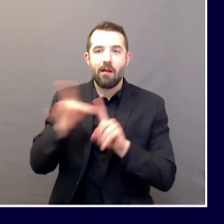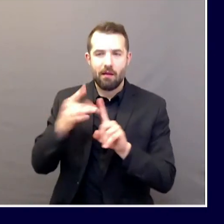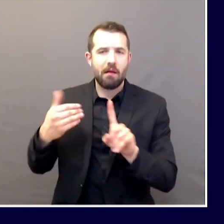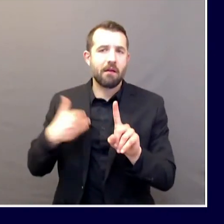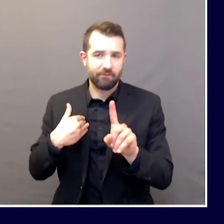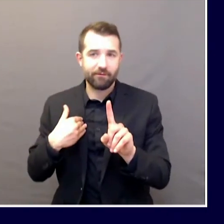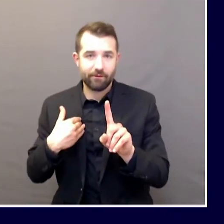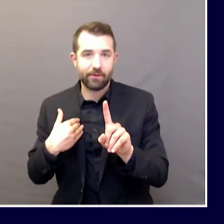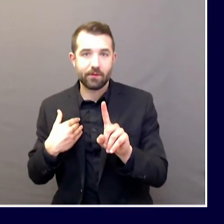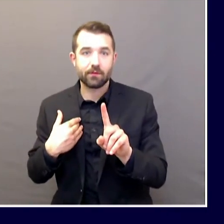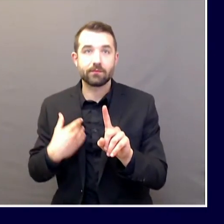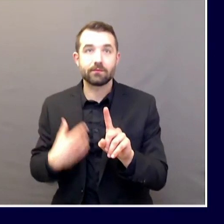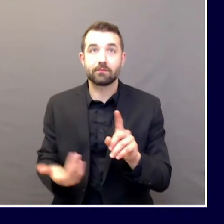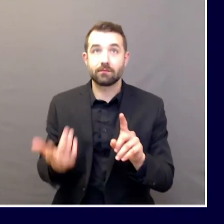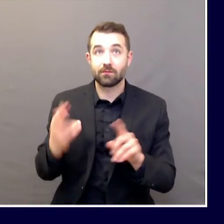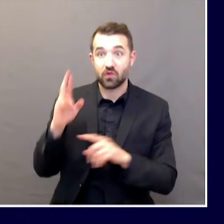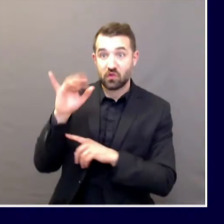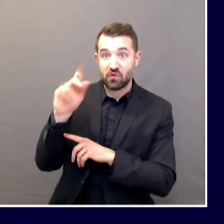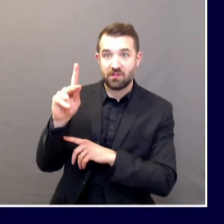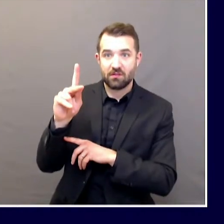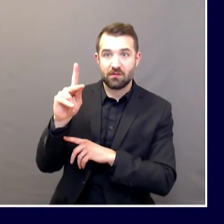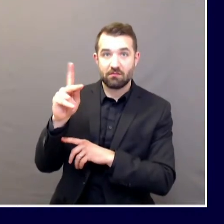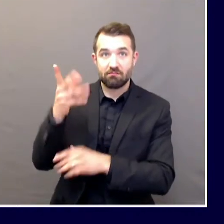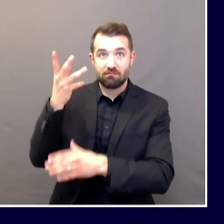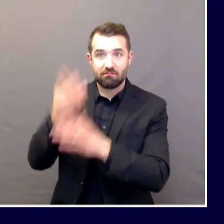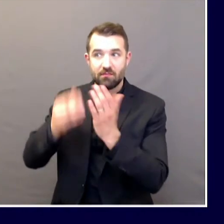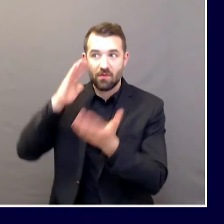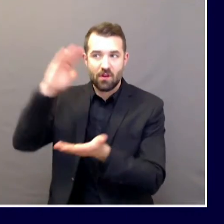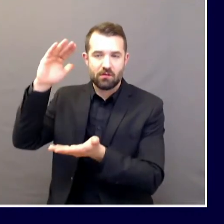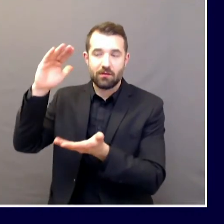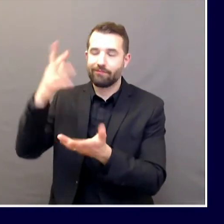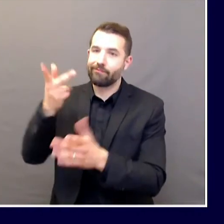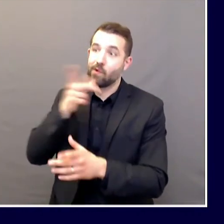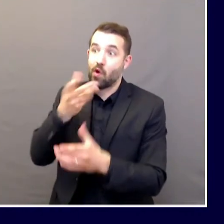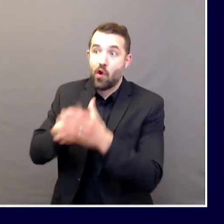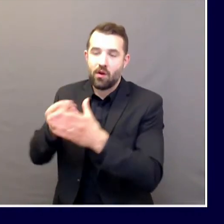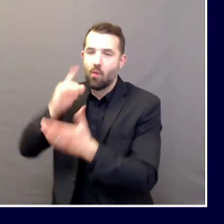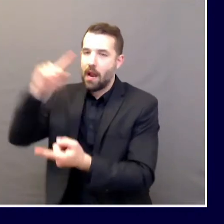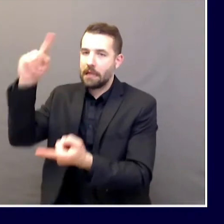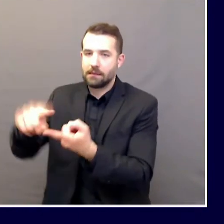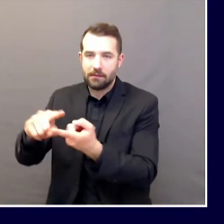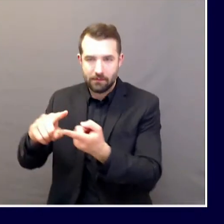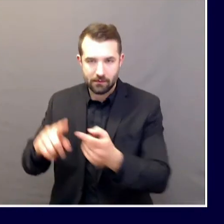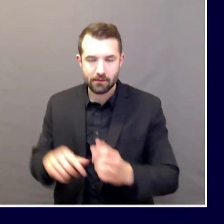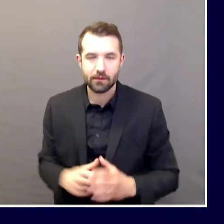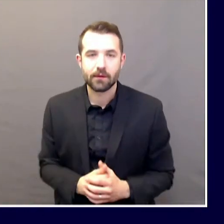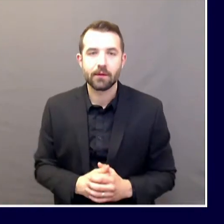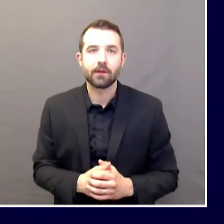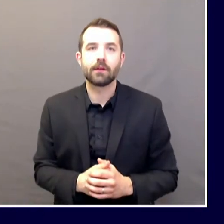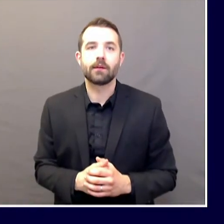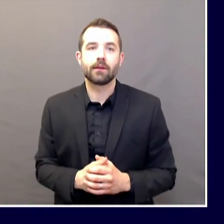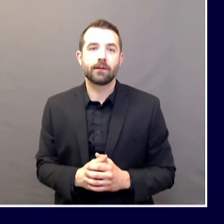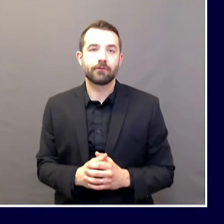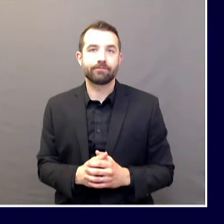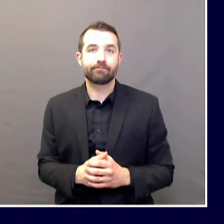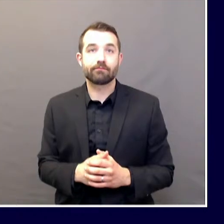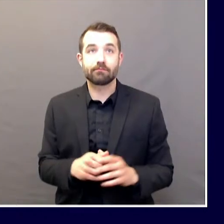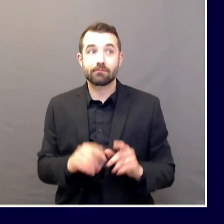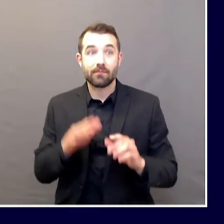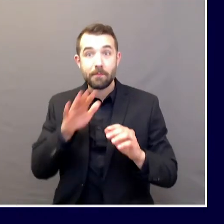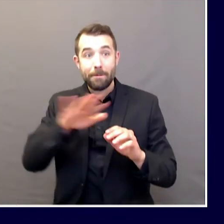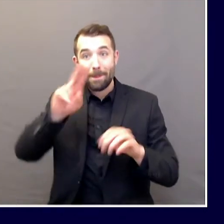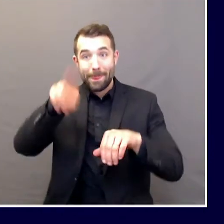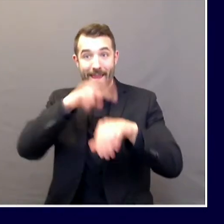reports that have been published nationally, internationally, of cases of people who have had COVID after vaccination,